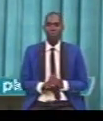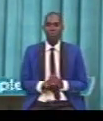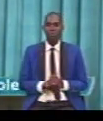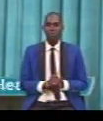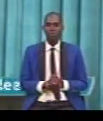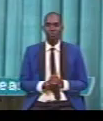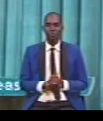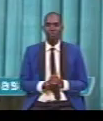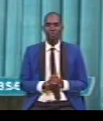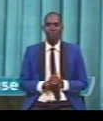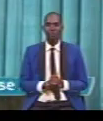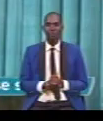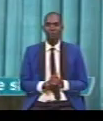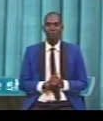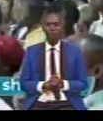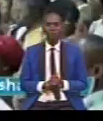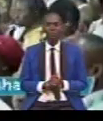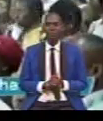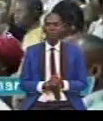for testimonies.